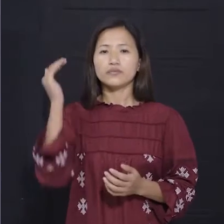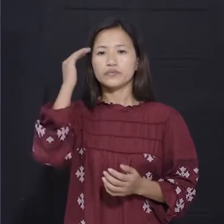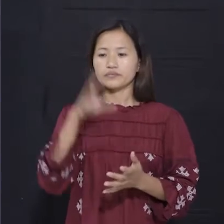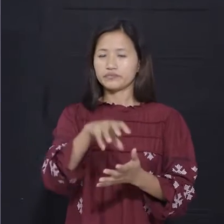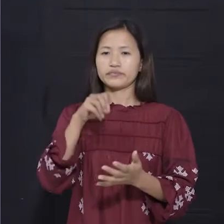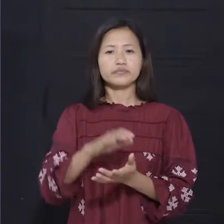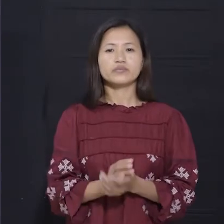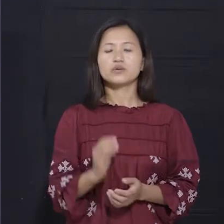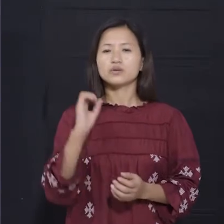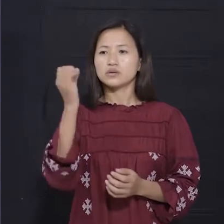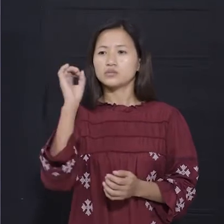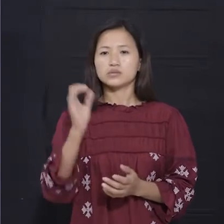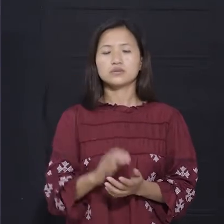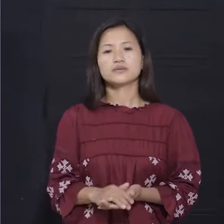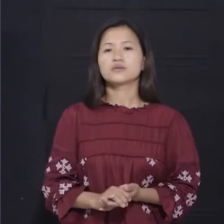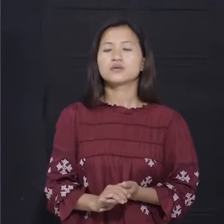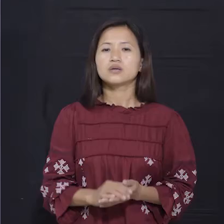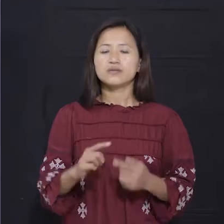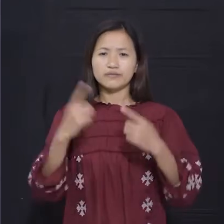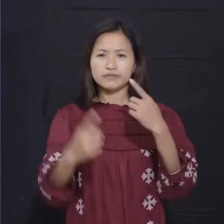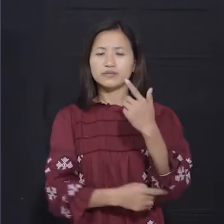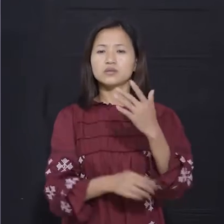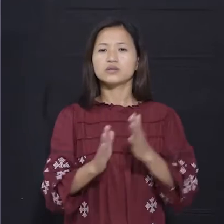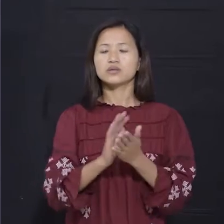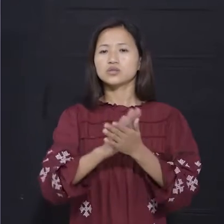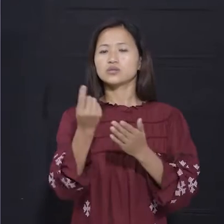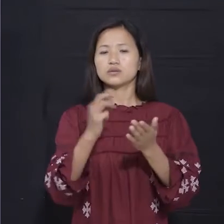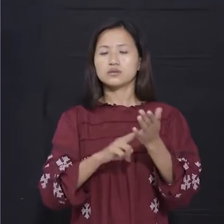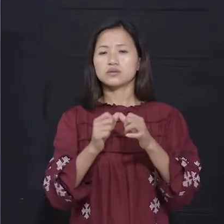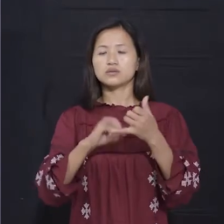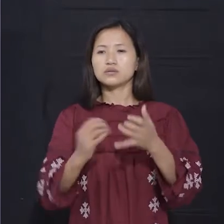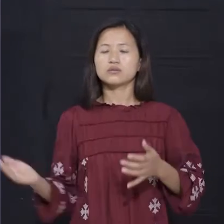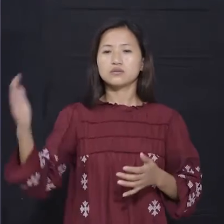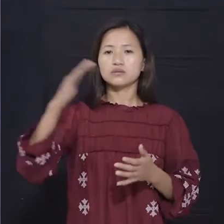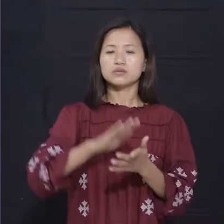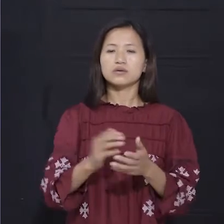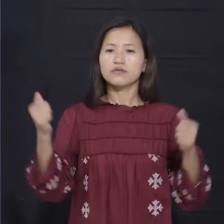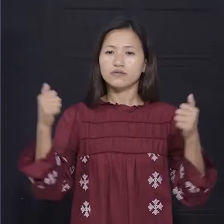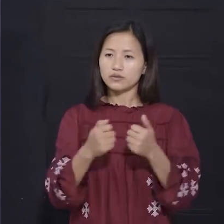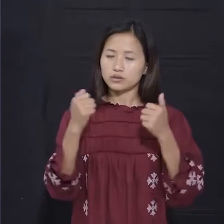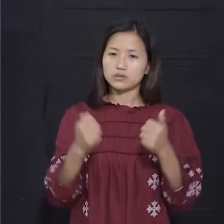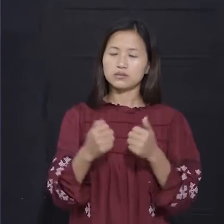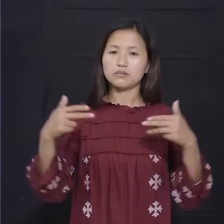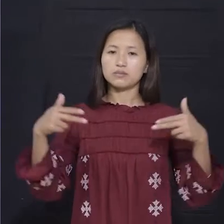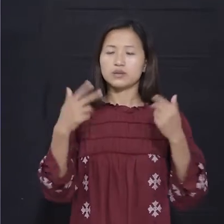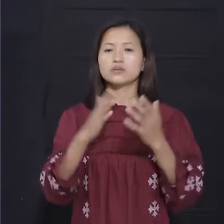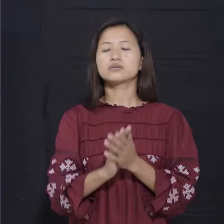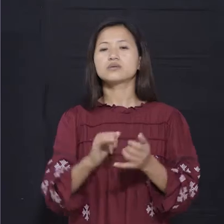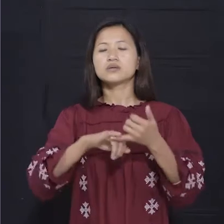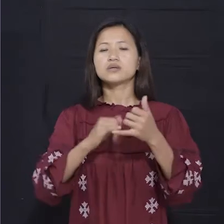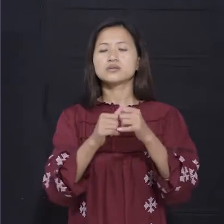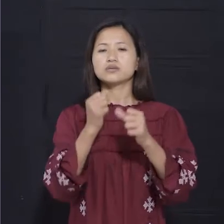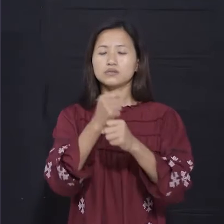the opportunity. So finally the Hunas, they came and fought a battle with Skandagupta, with